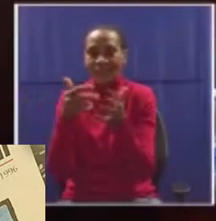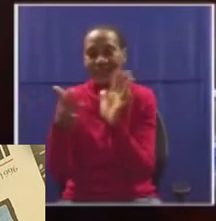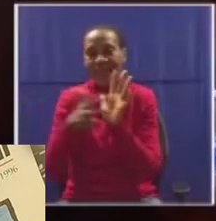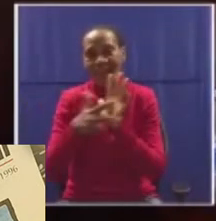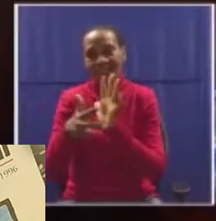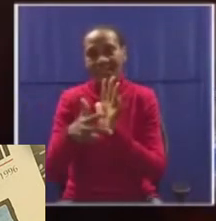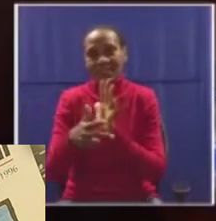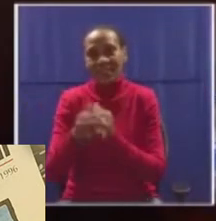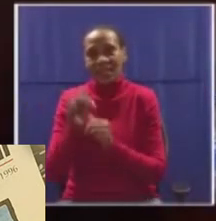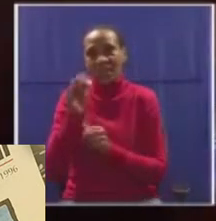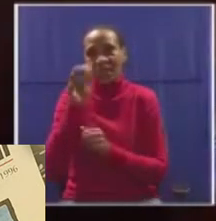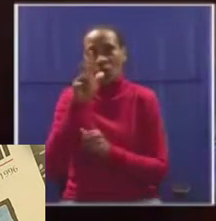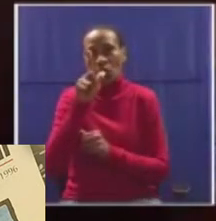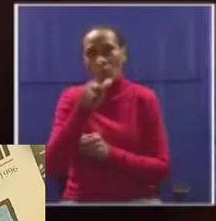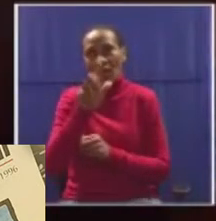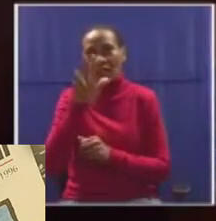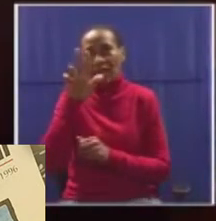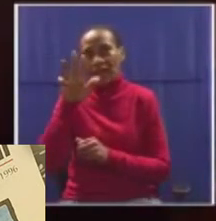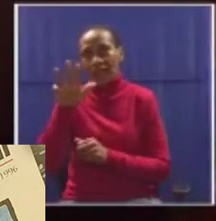1998.